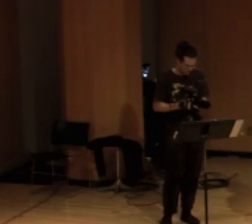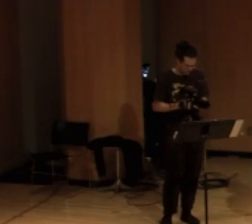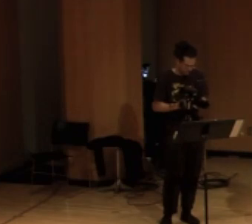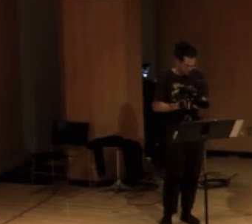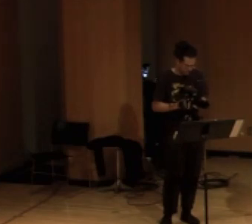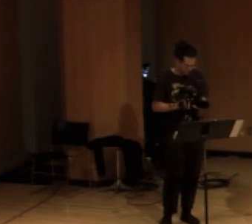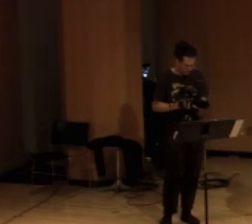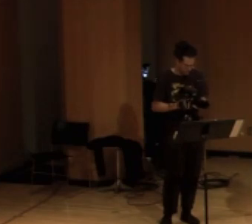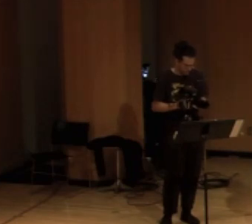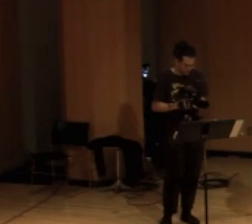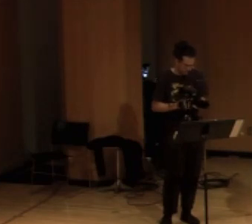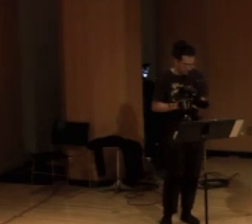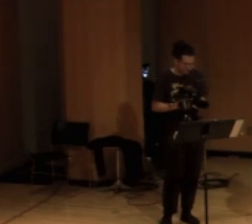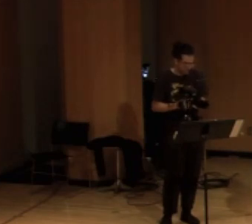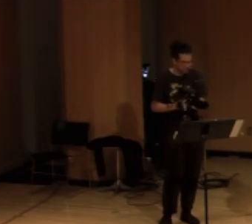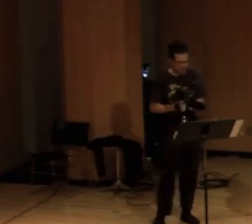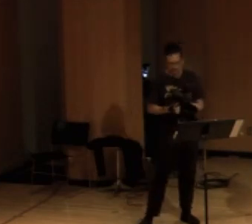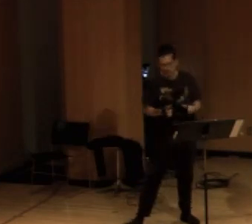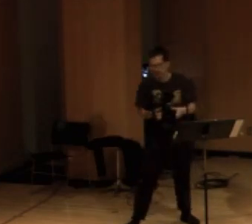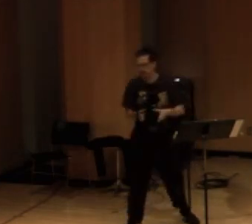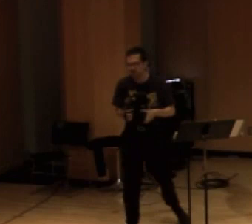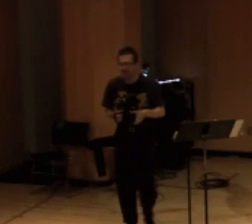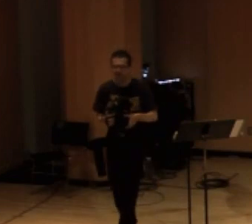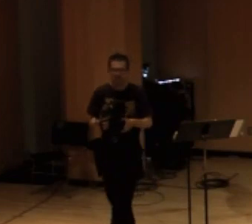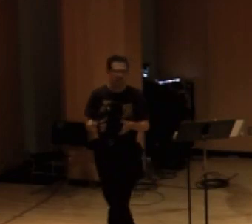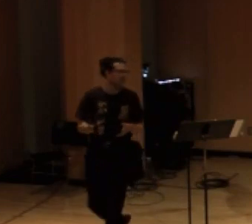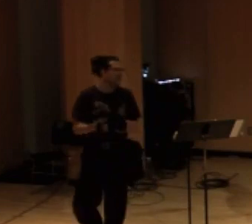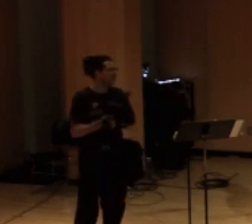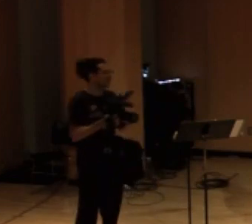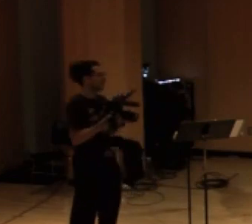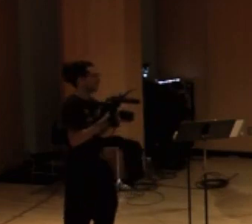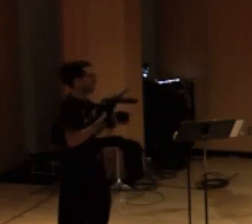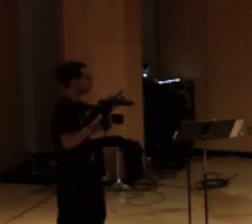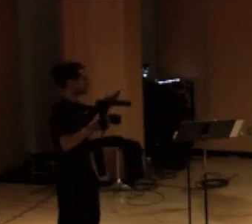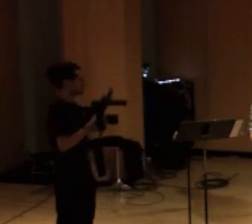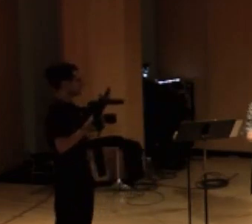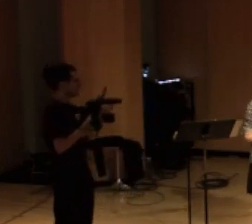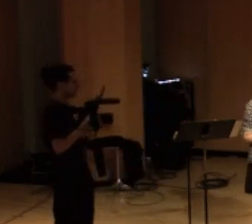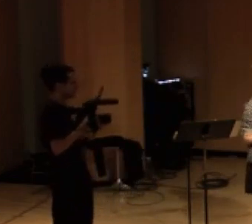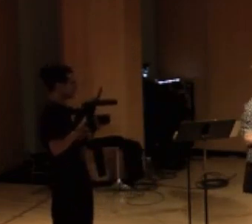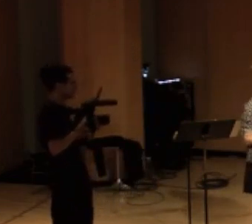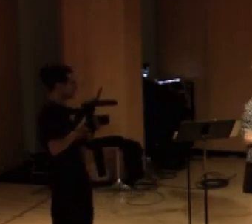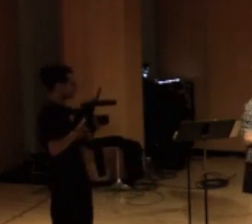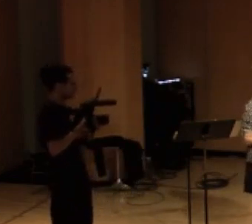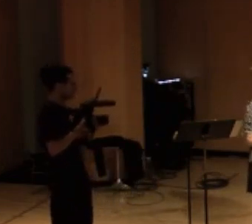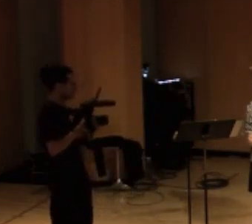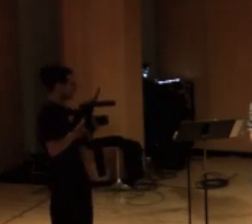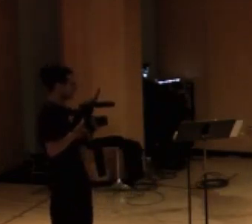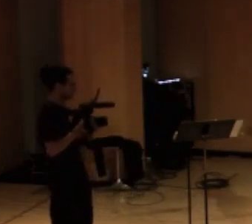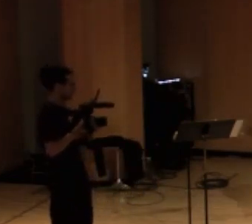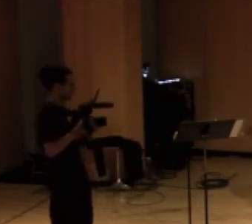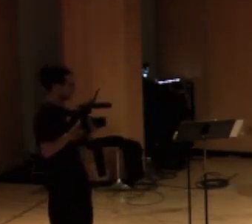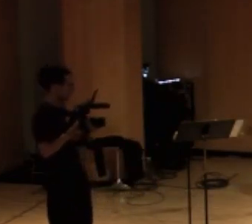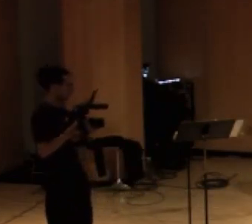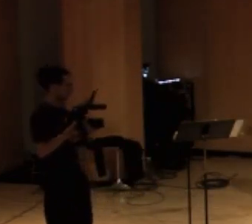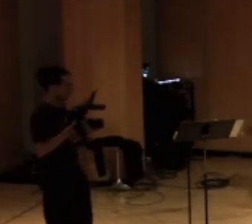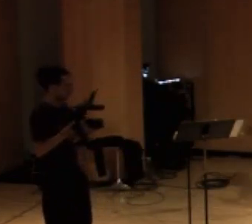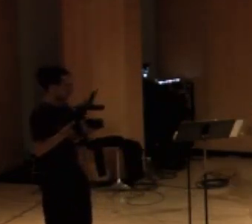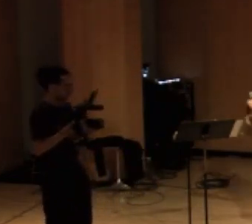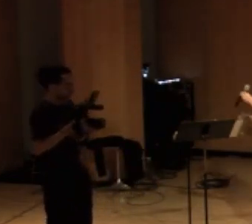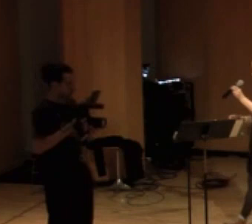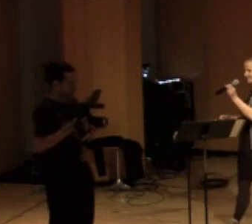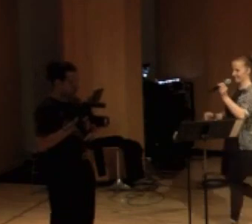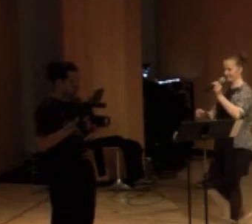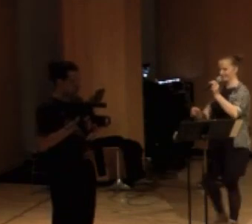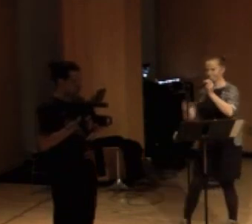listen yeah what it means to see it totally do you want to start with this one yes okay so ready so we're this